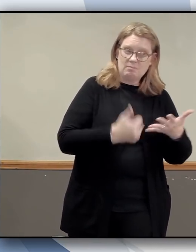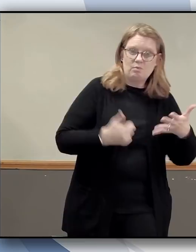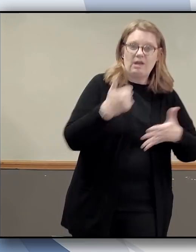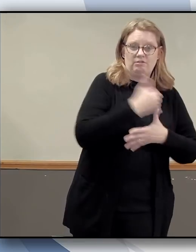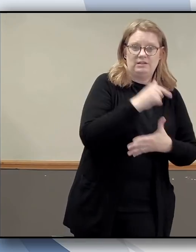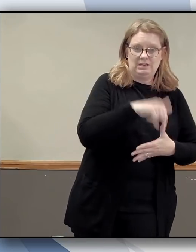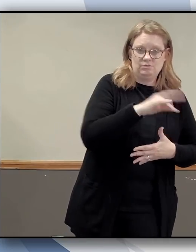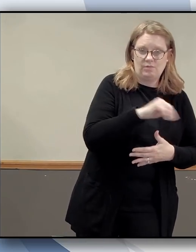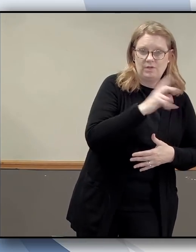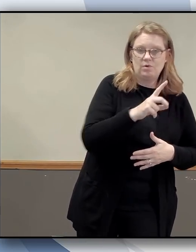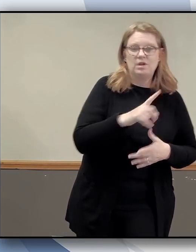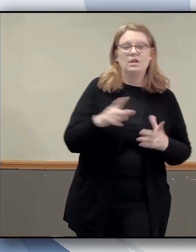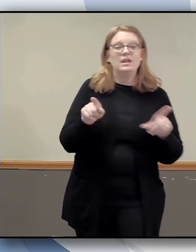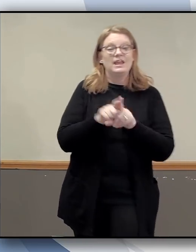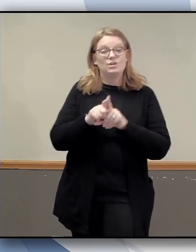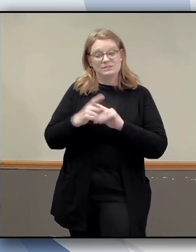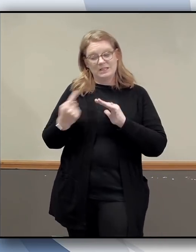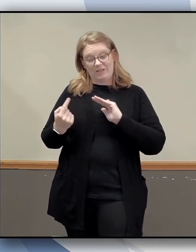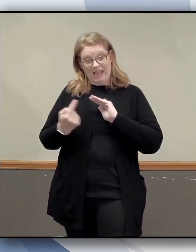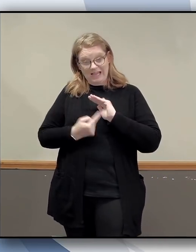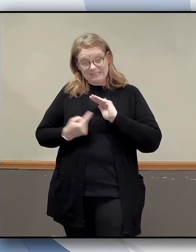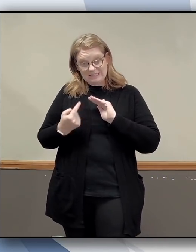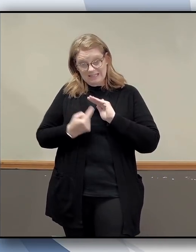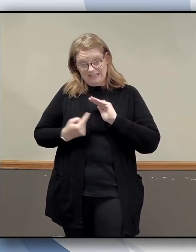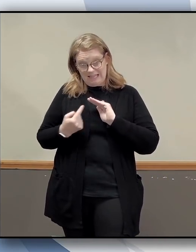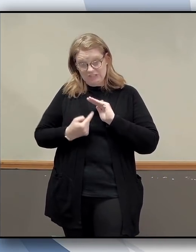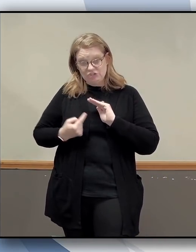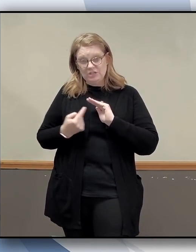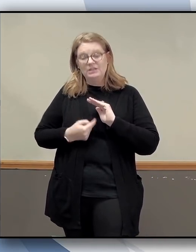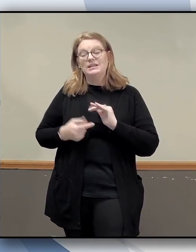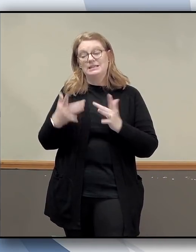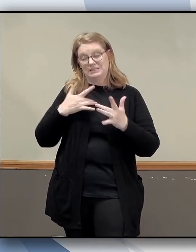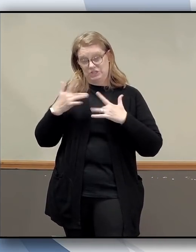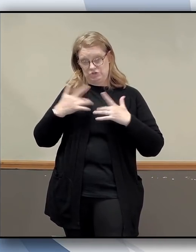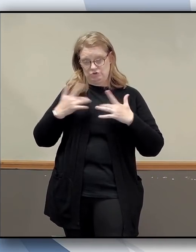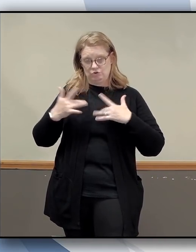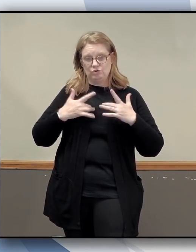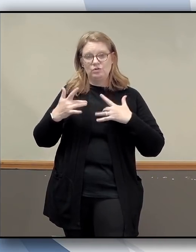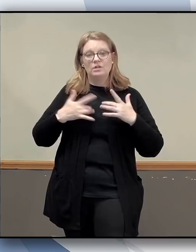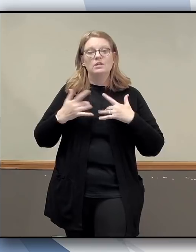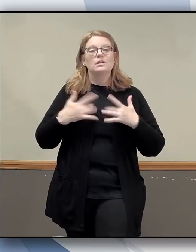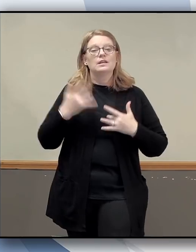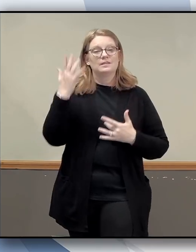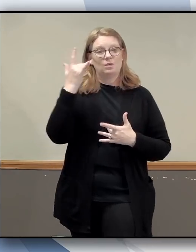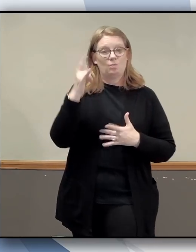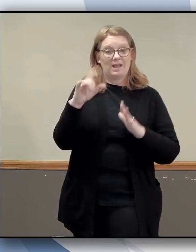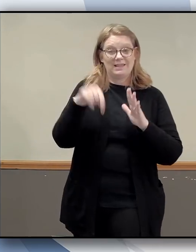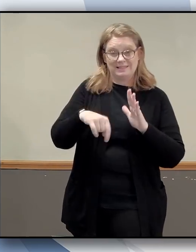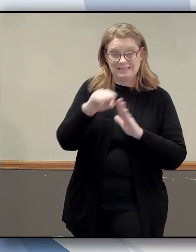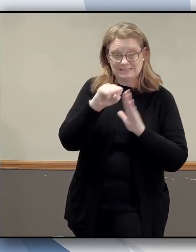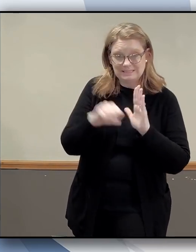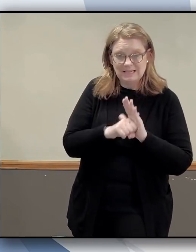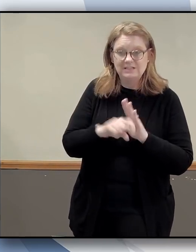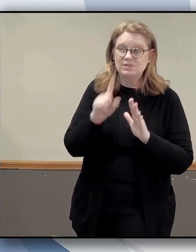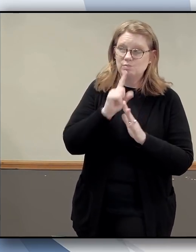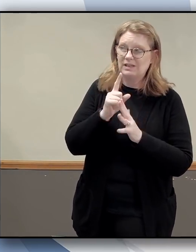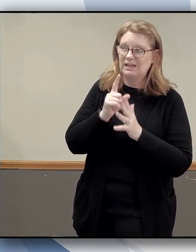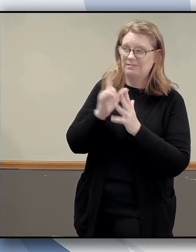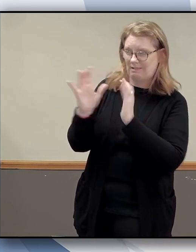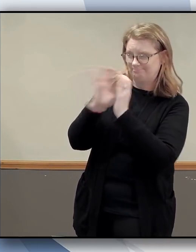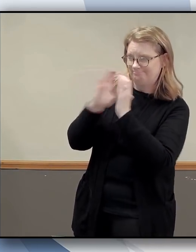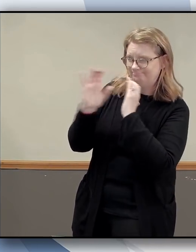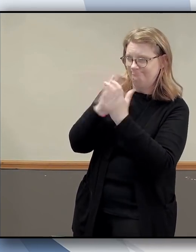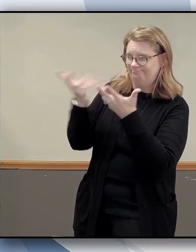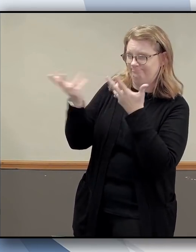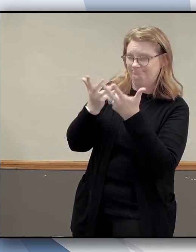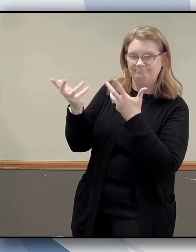restrictions is a significant concern, and thus why our state is engaging in this critical dialogue with CMS to